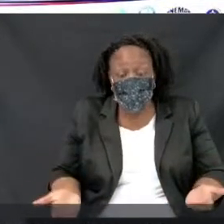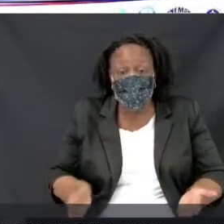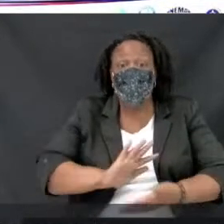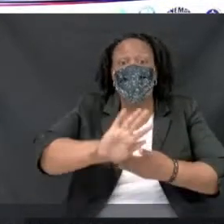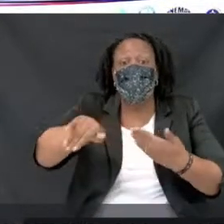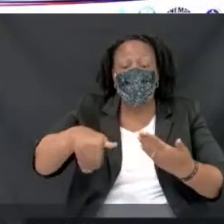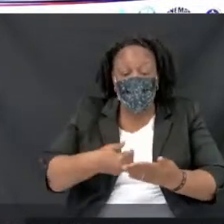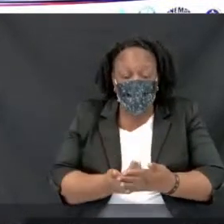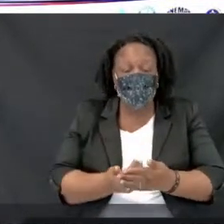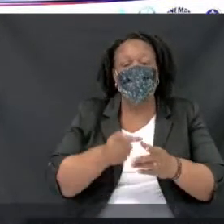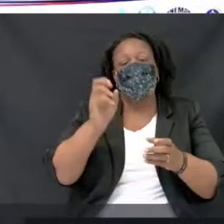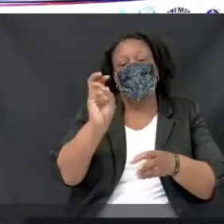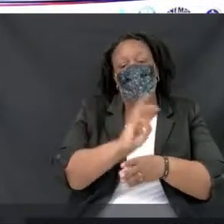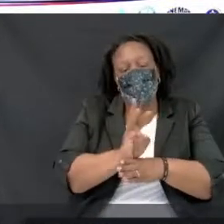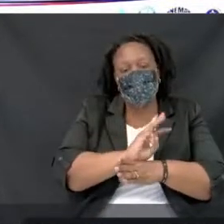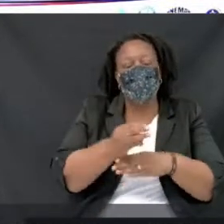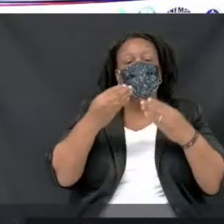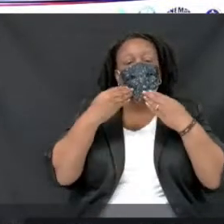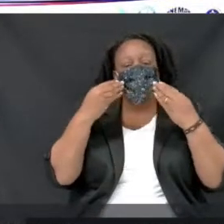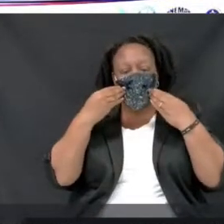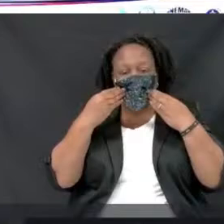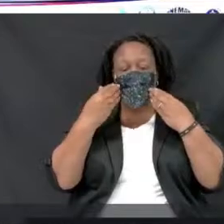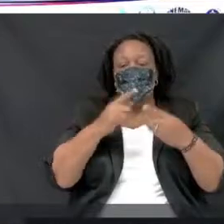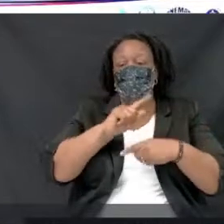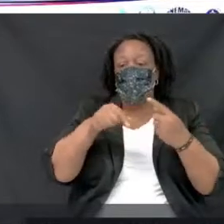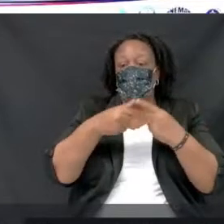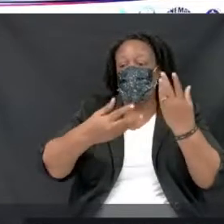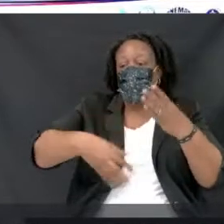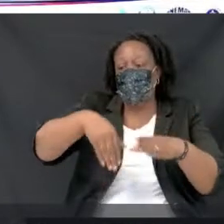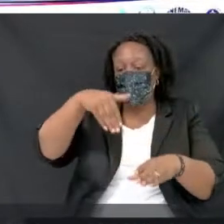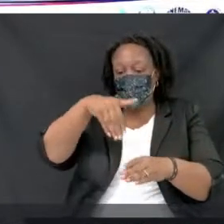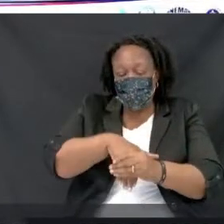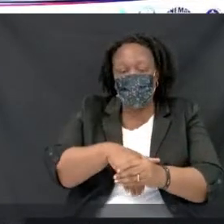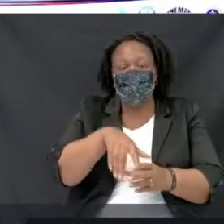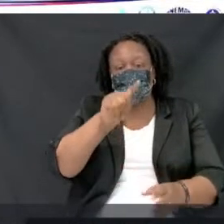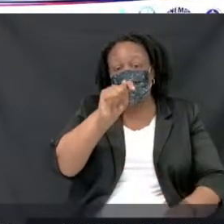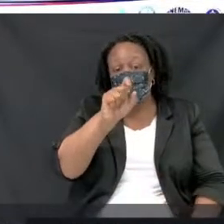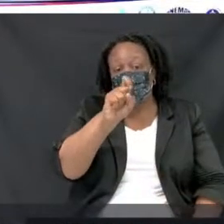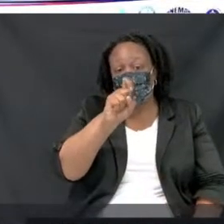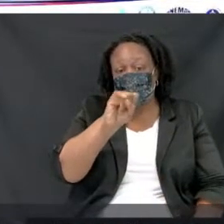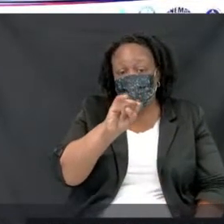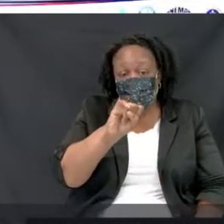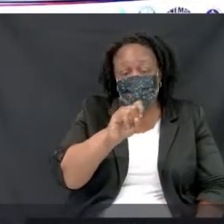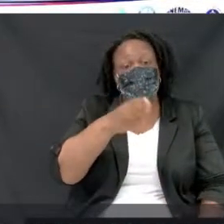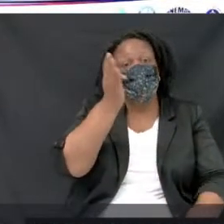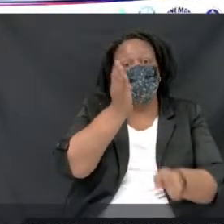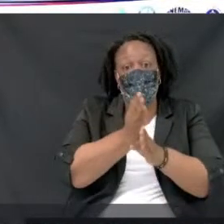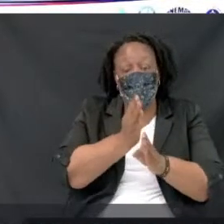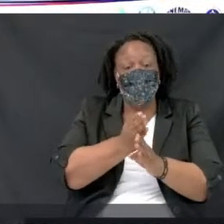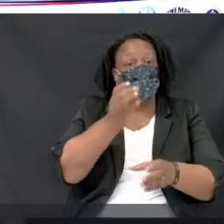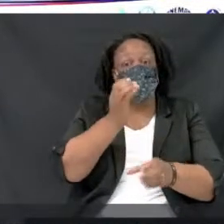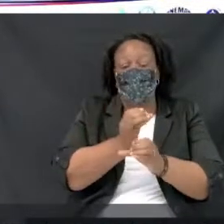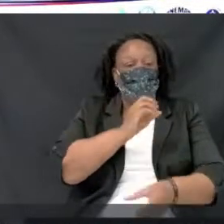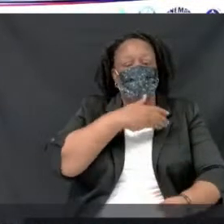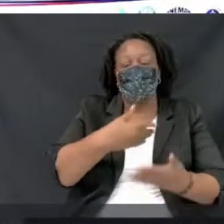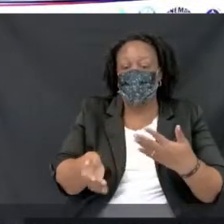We entrusted that responsibility on them to help with the enforcement of these protocols. We had